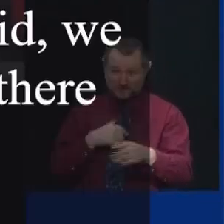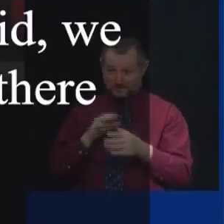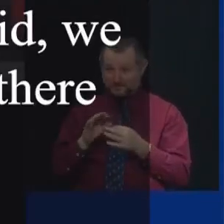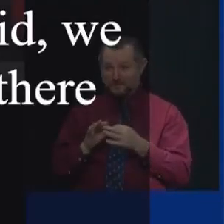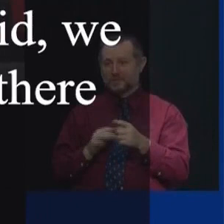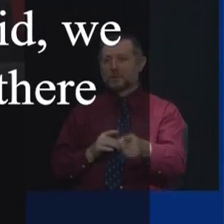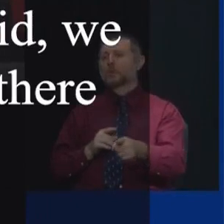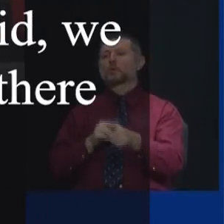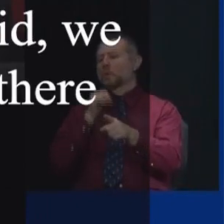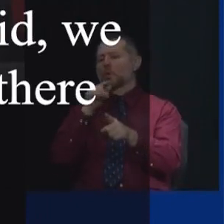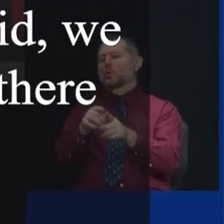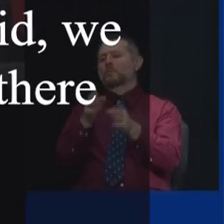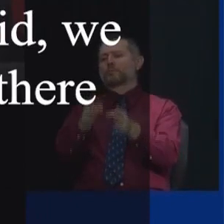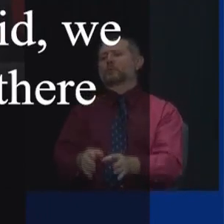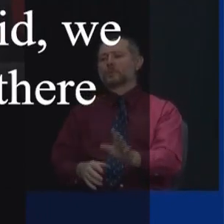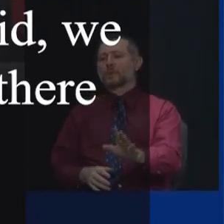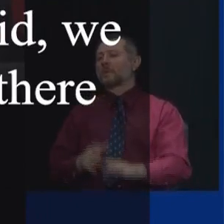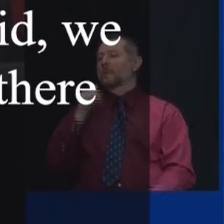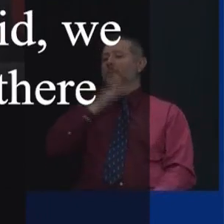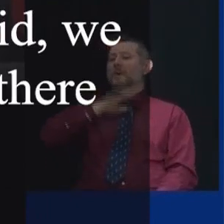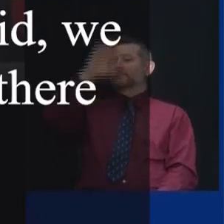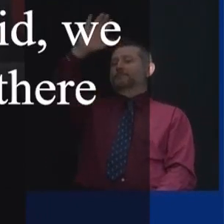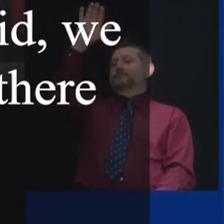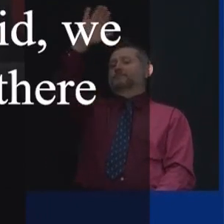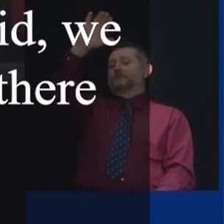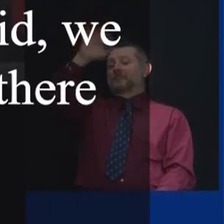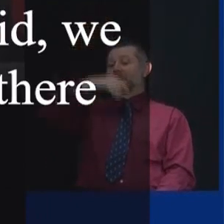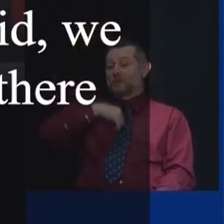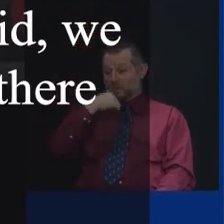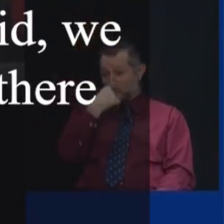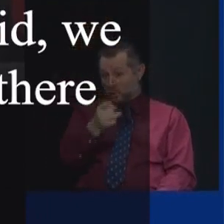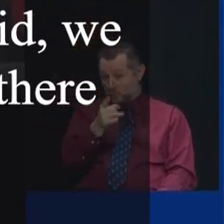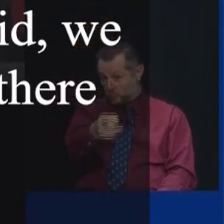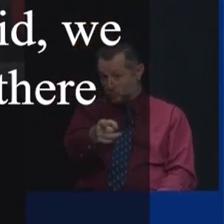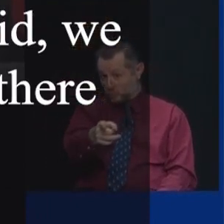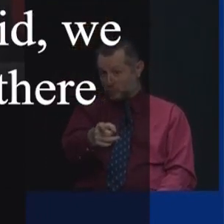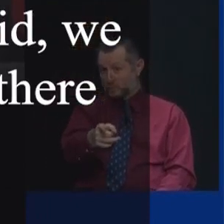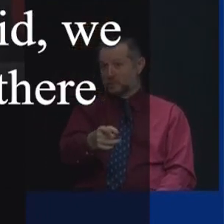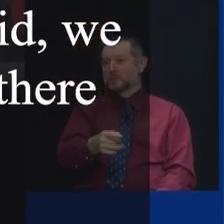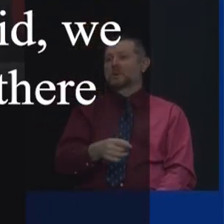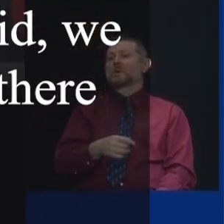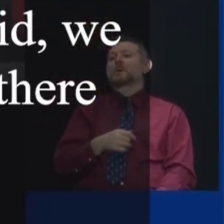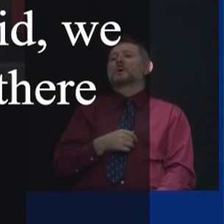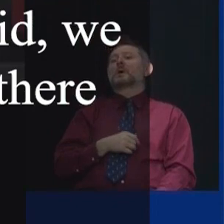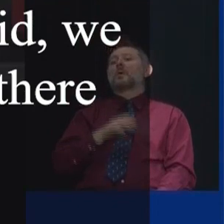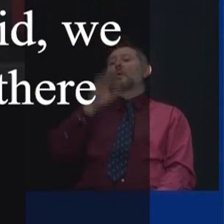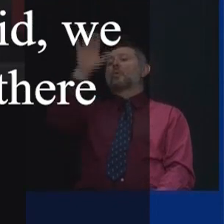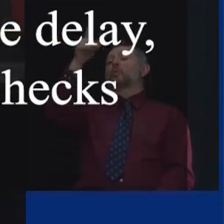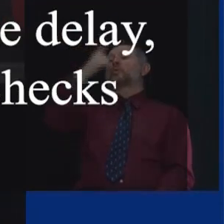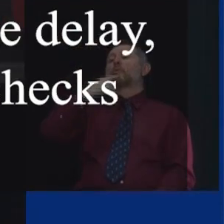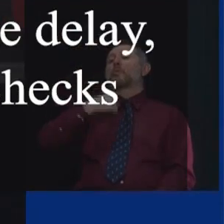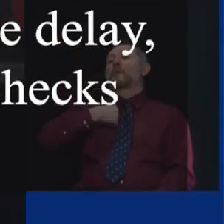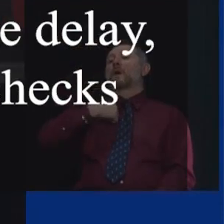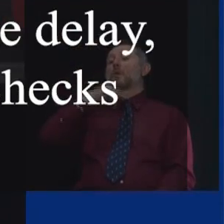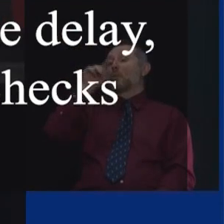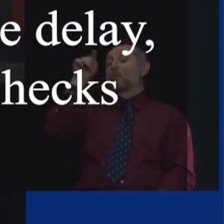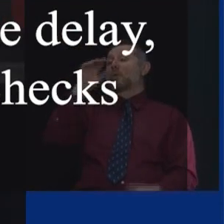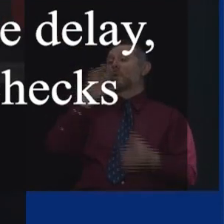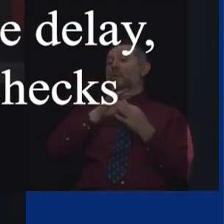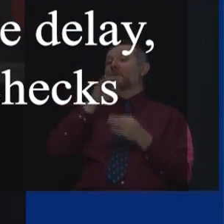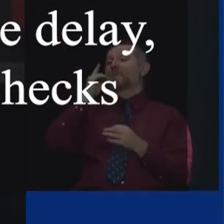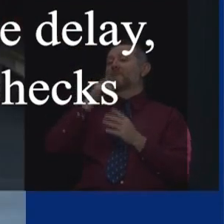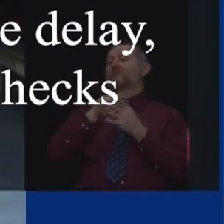personally? Did I say it to you personally? You're not here in a year, and you'll tell me why is there all this fraud. So you use